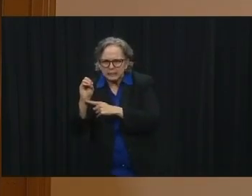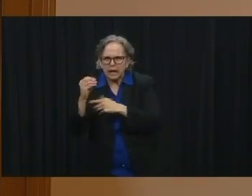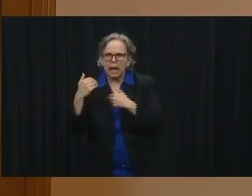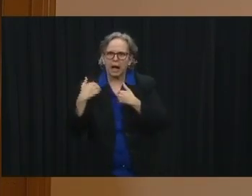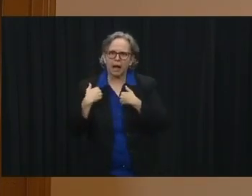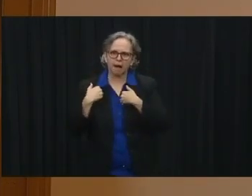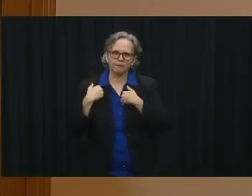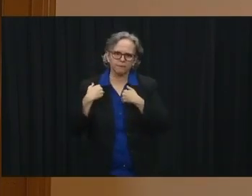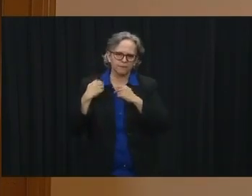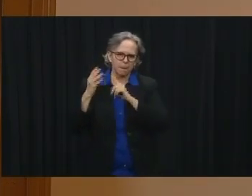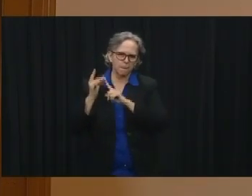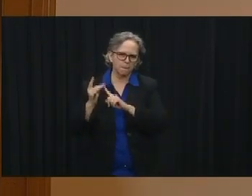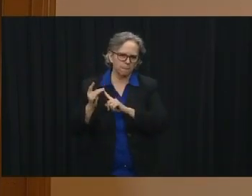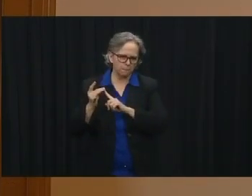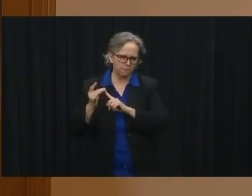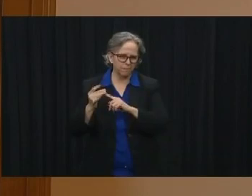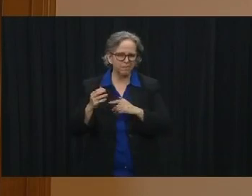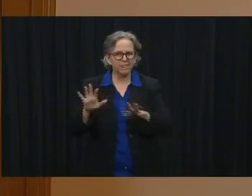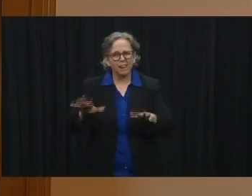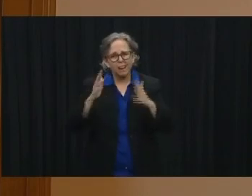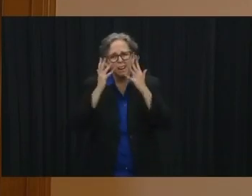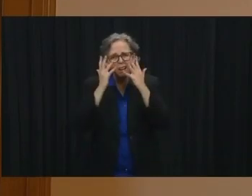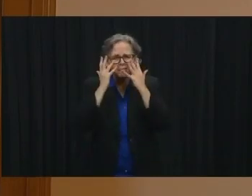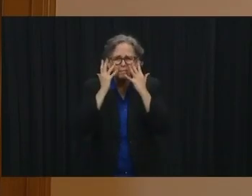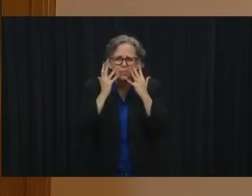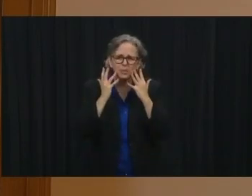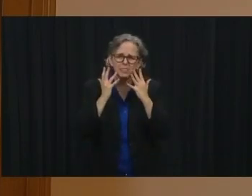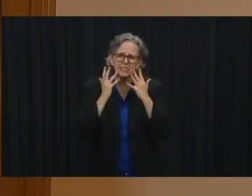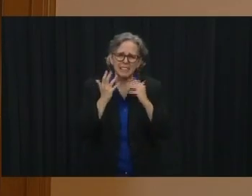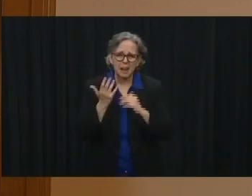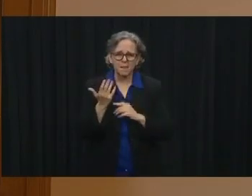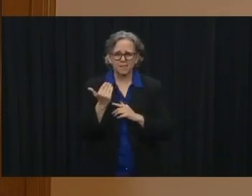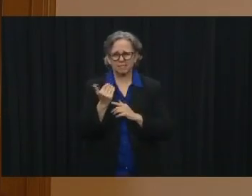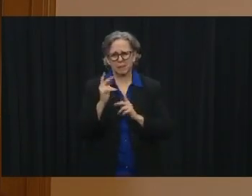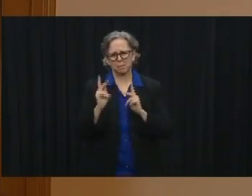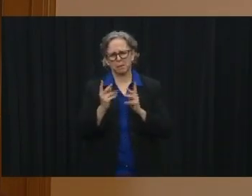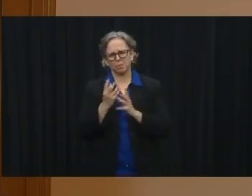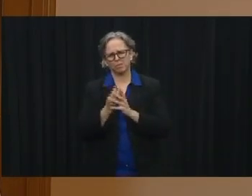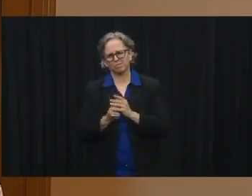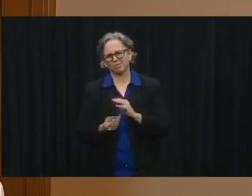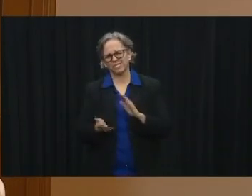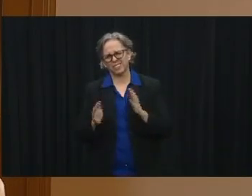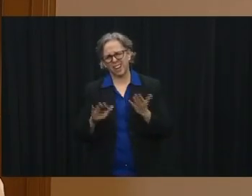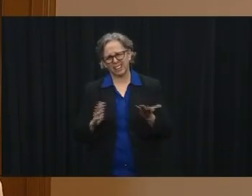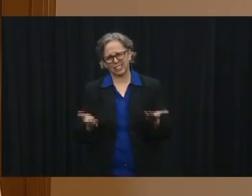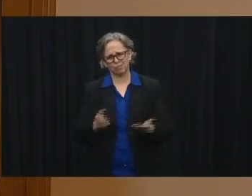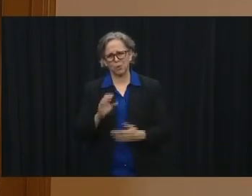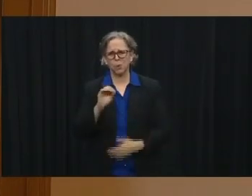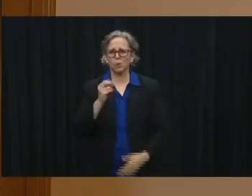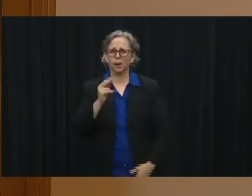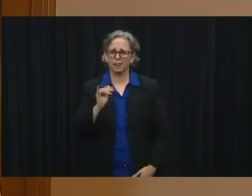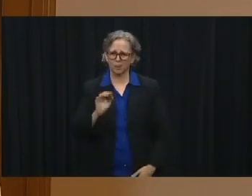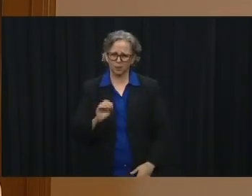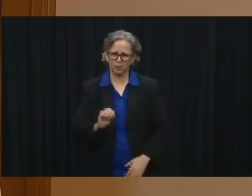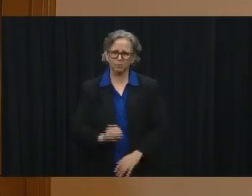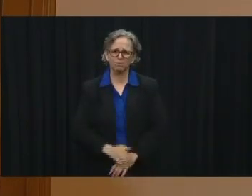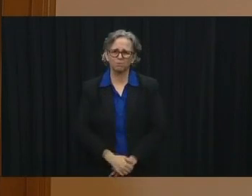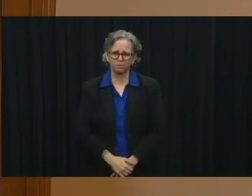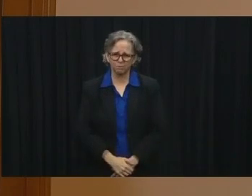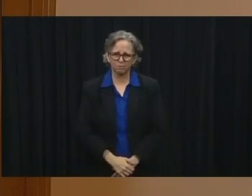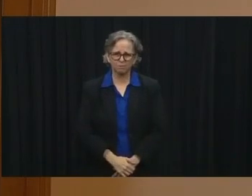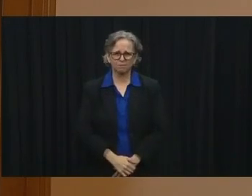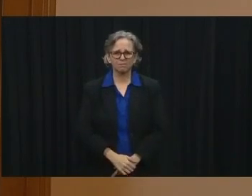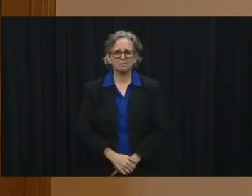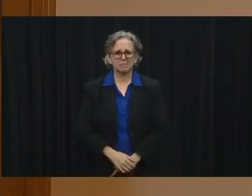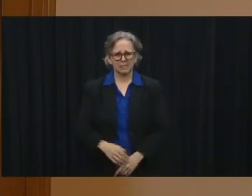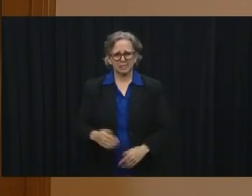Unfortunately, we are now reporting 15 deaths in Ohio. We also know that we are staying around the